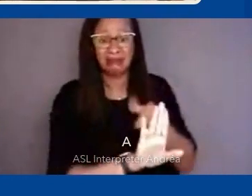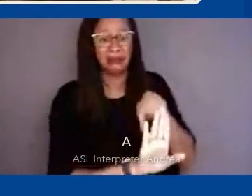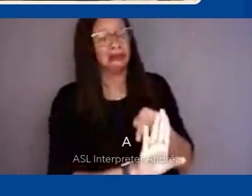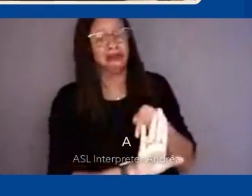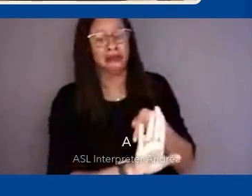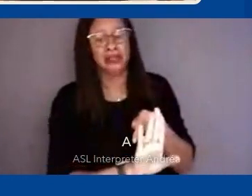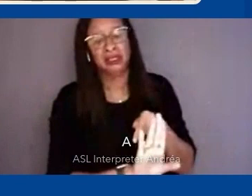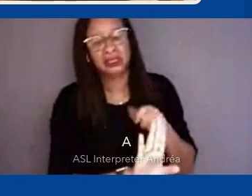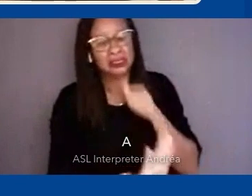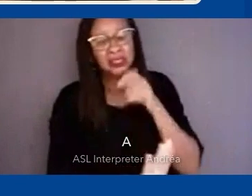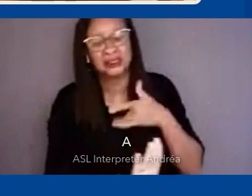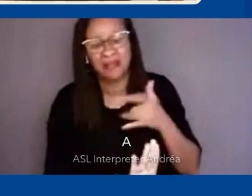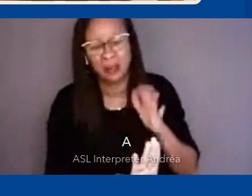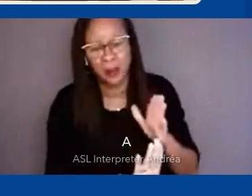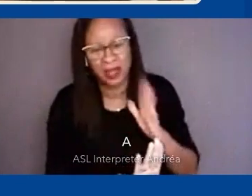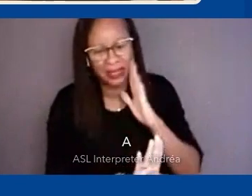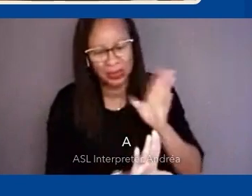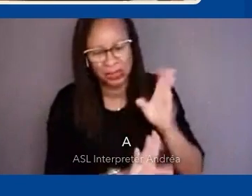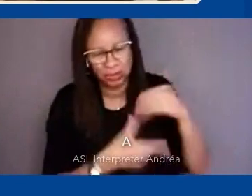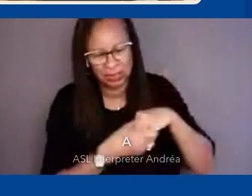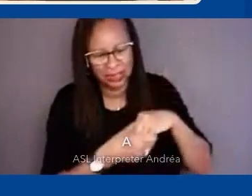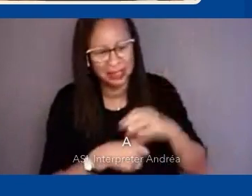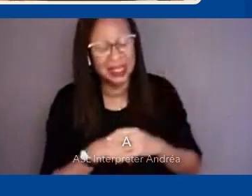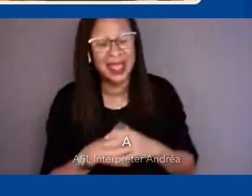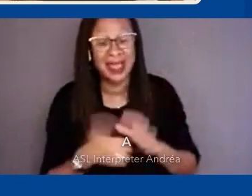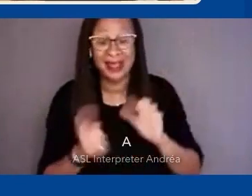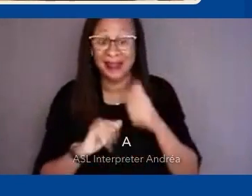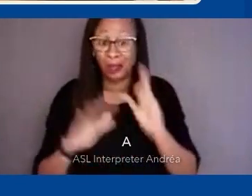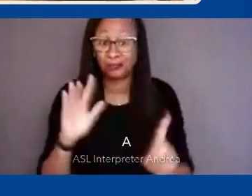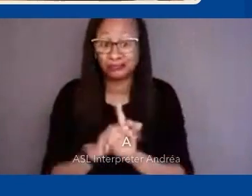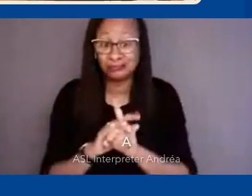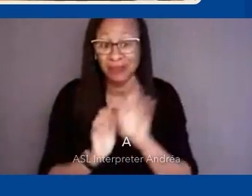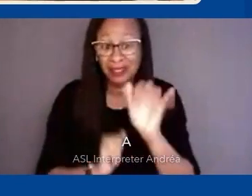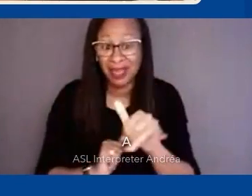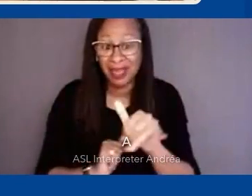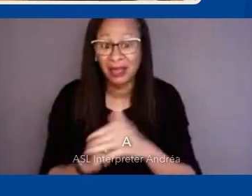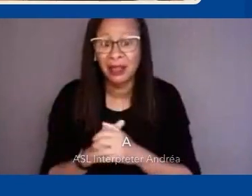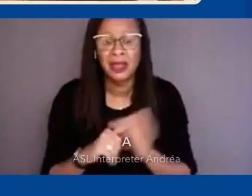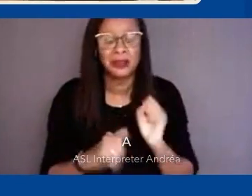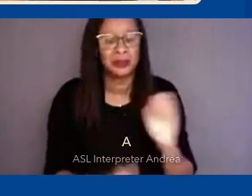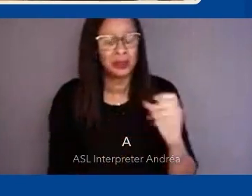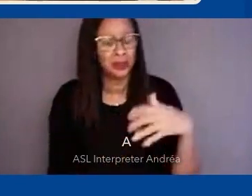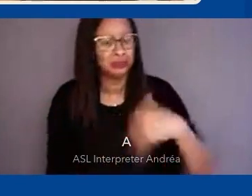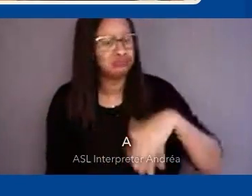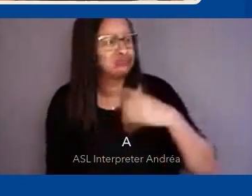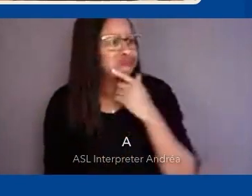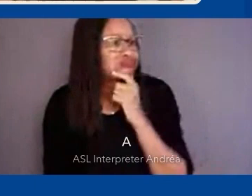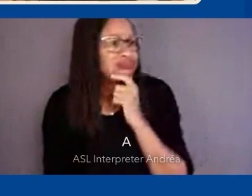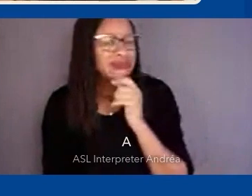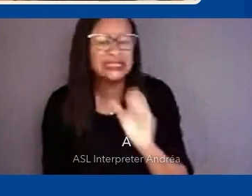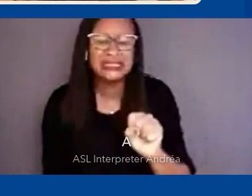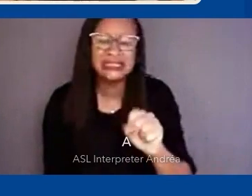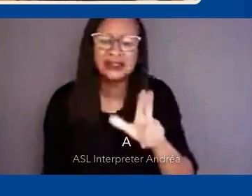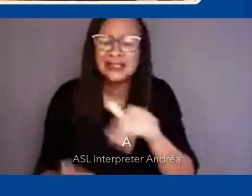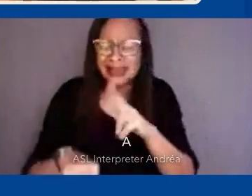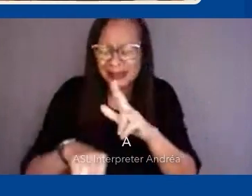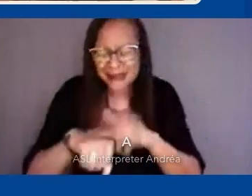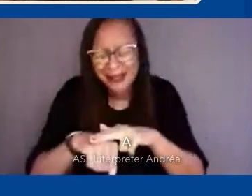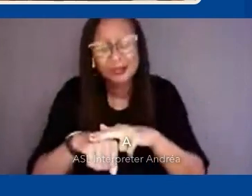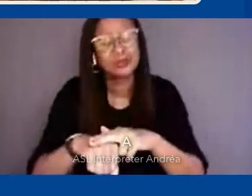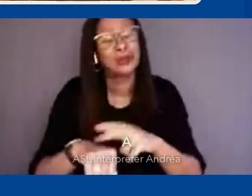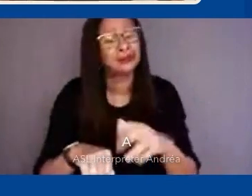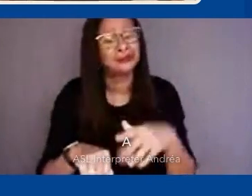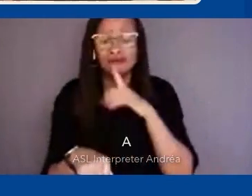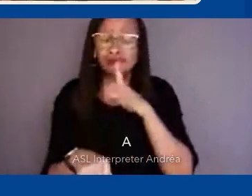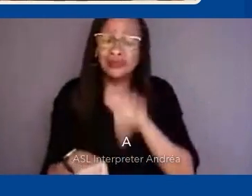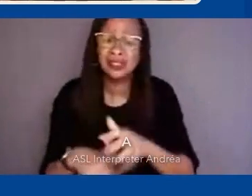never feel that way. And this, the way that it just came out was just so, just natural. And we all